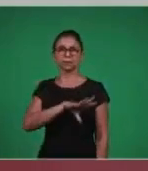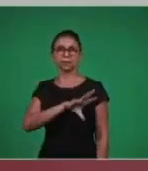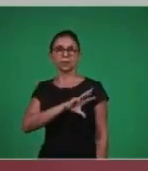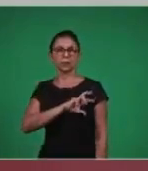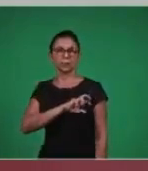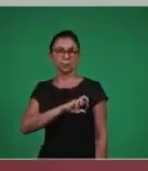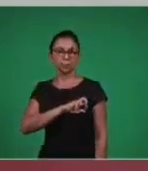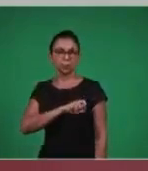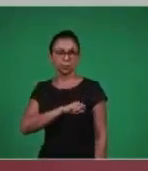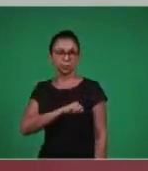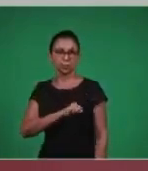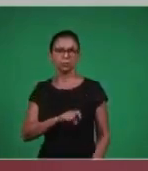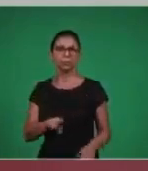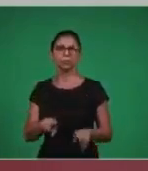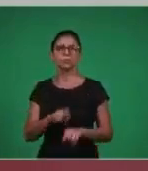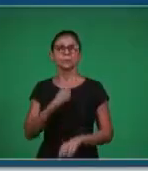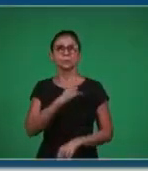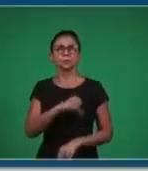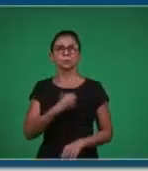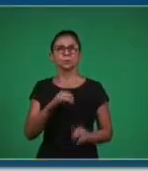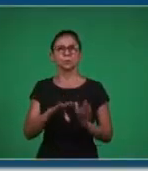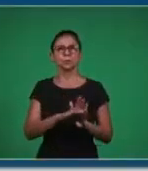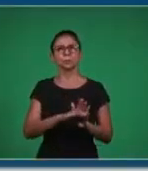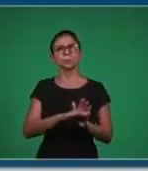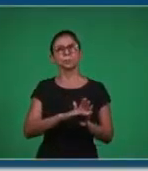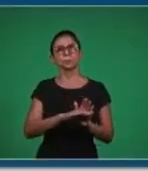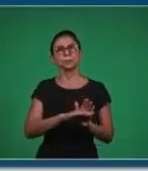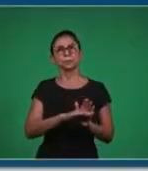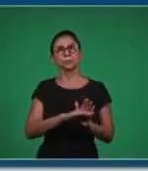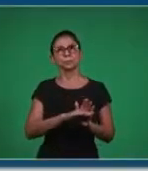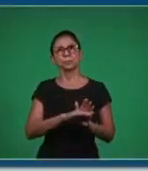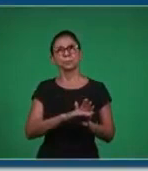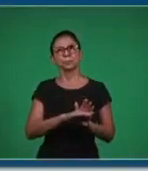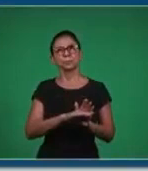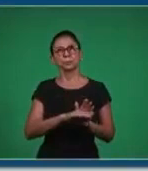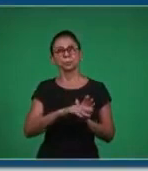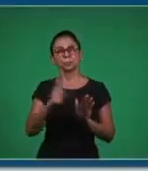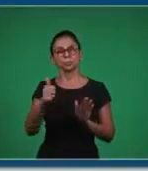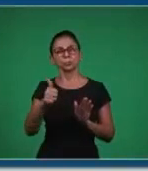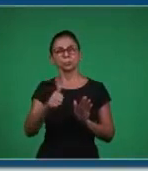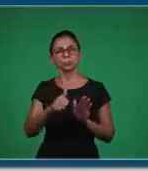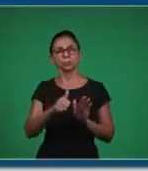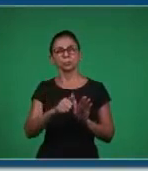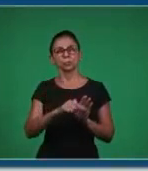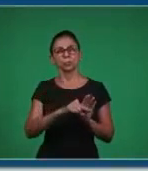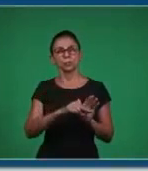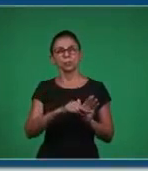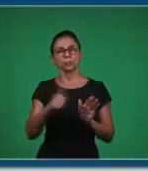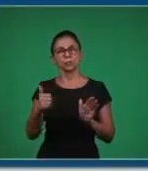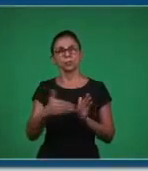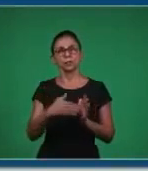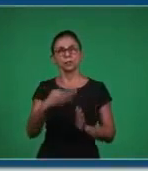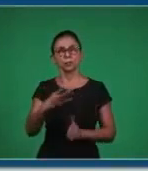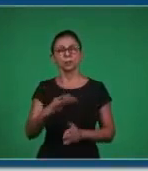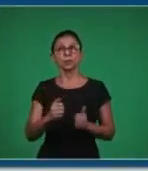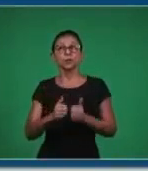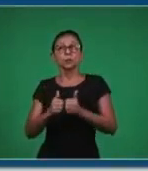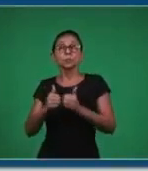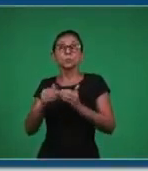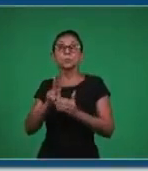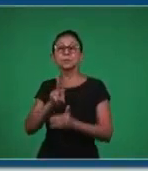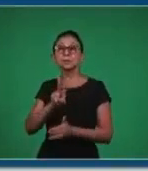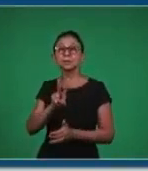this great love. That John 1:14 says the following: in the beginning, this love